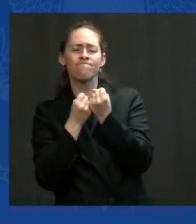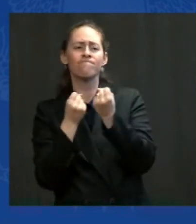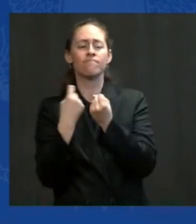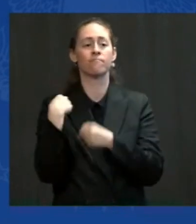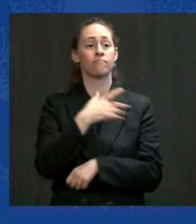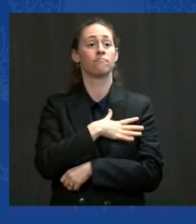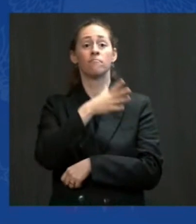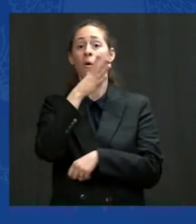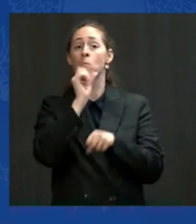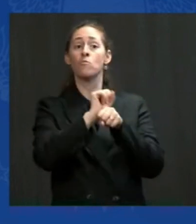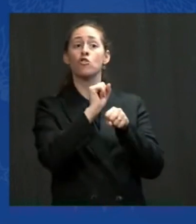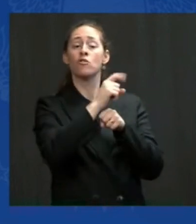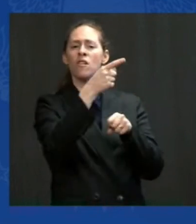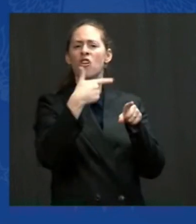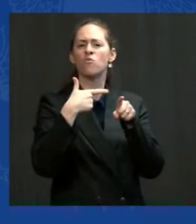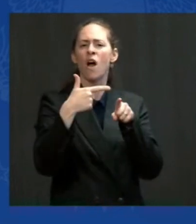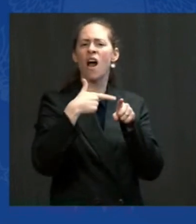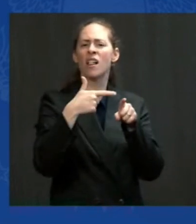welder,